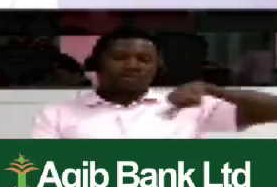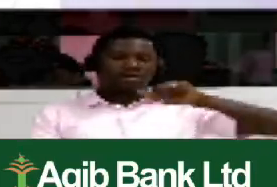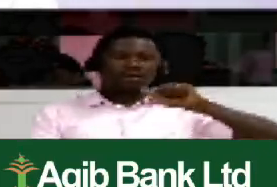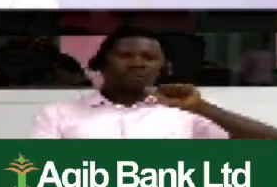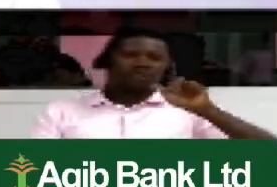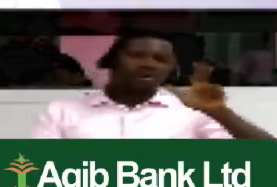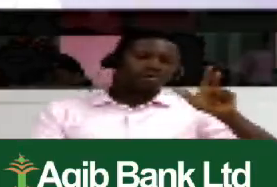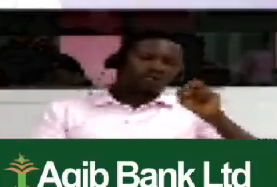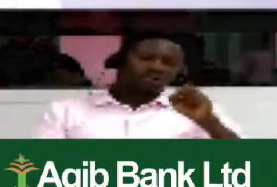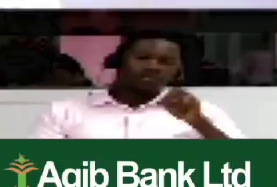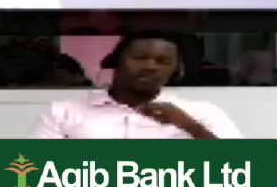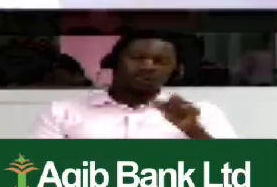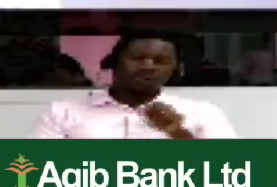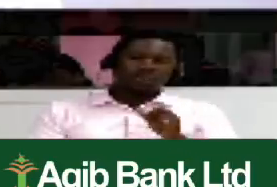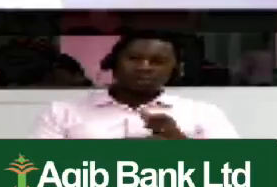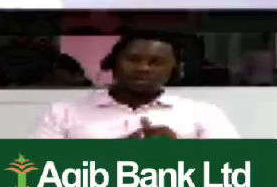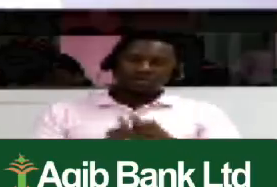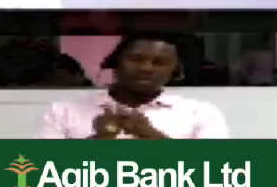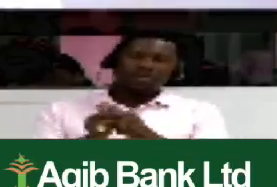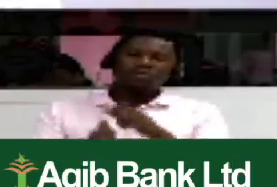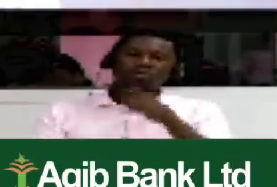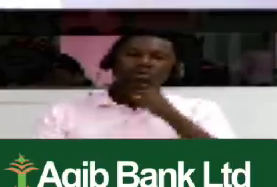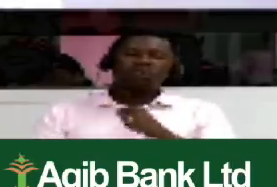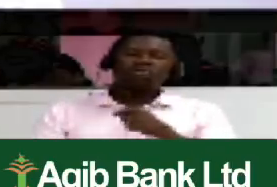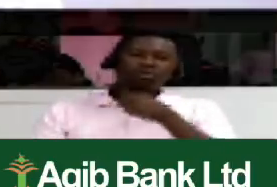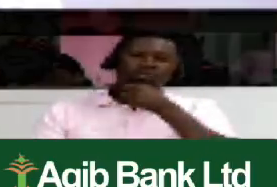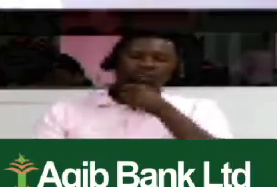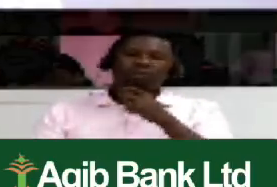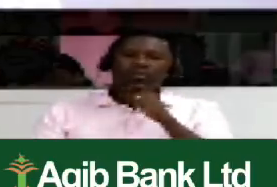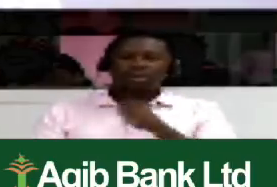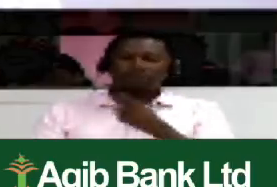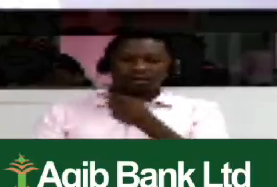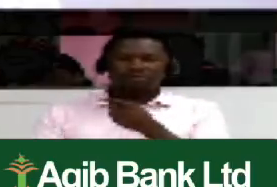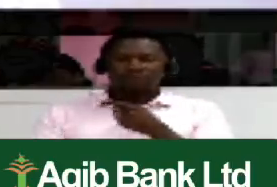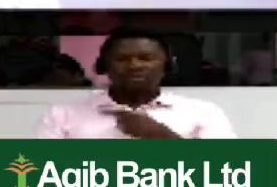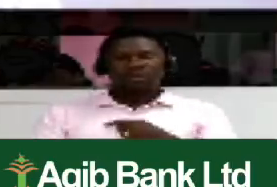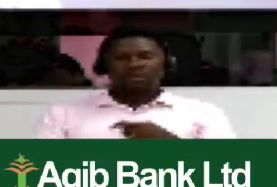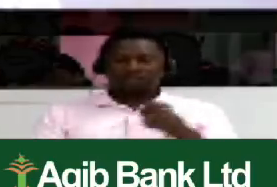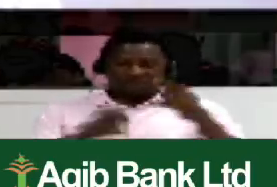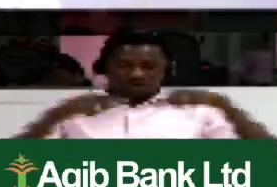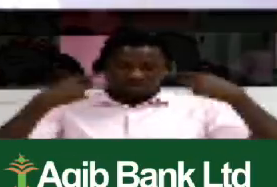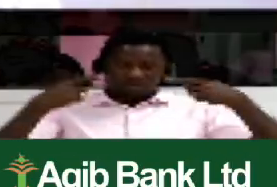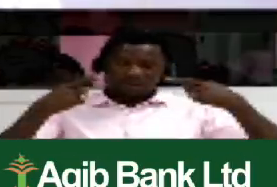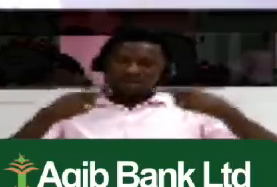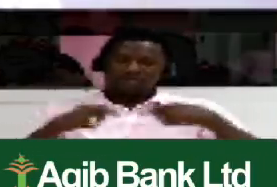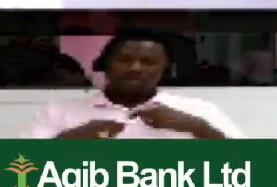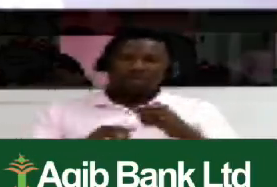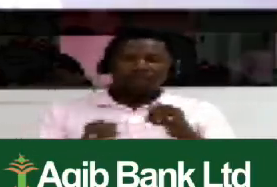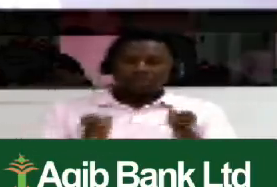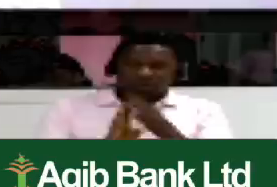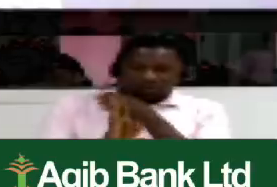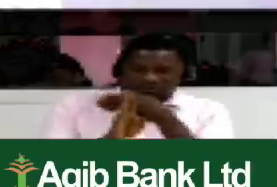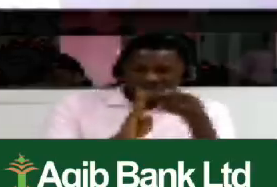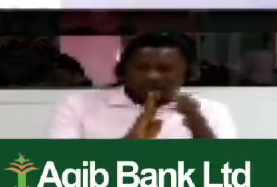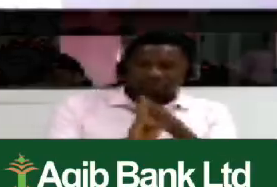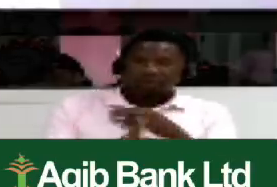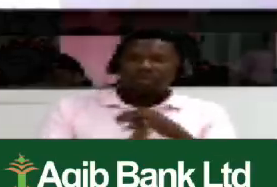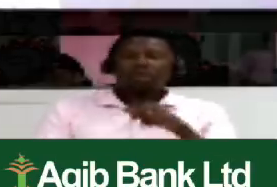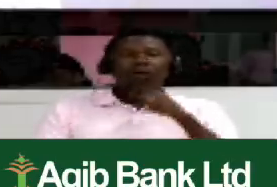him, an old man. They succeeded in convincing Mr. Ajao, because according